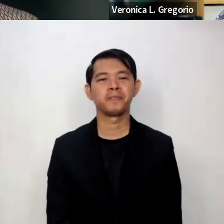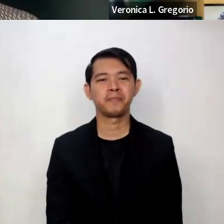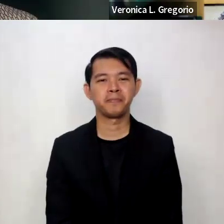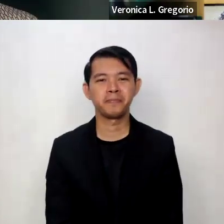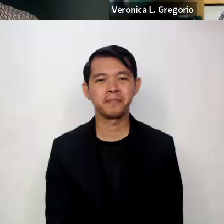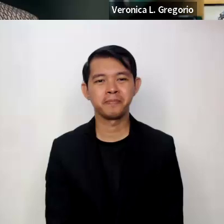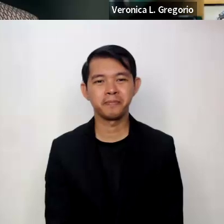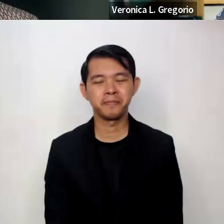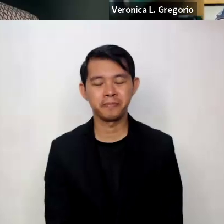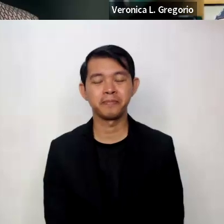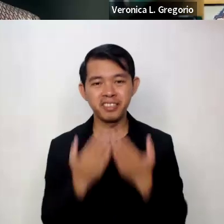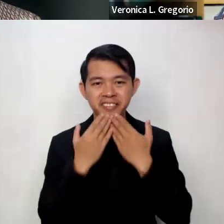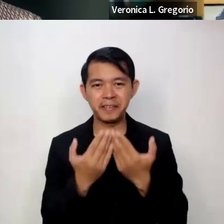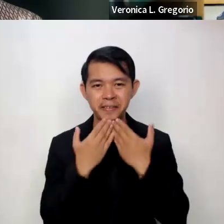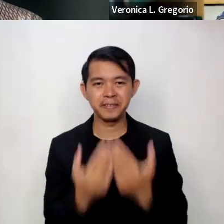Thank you po.